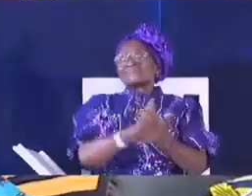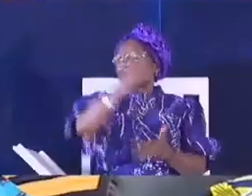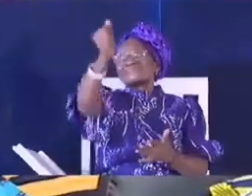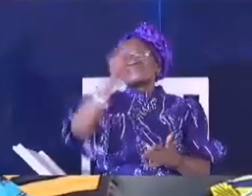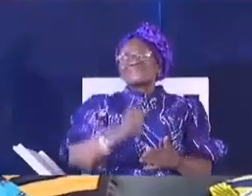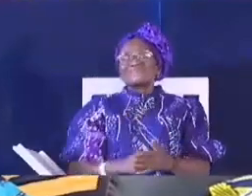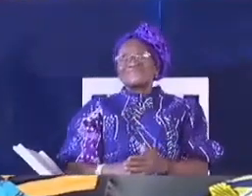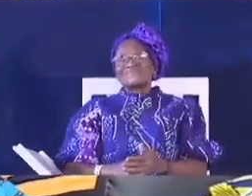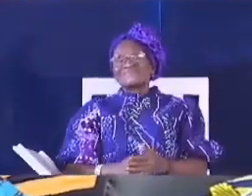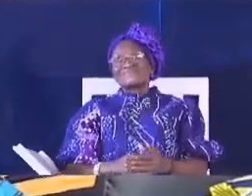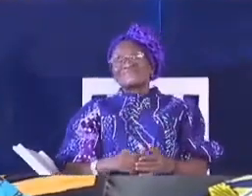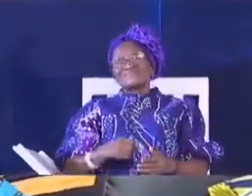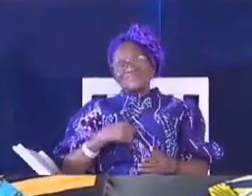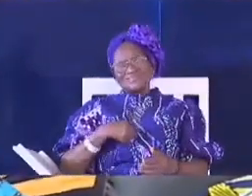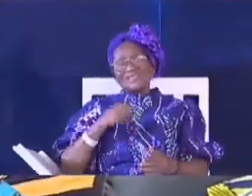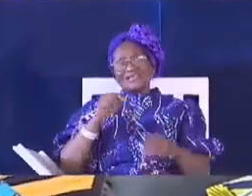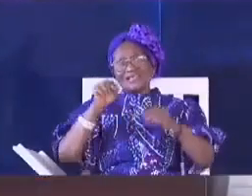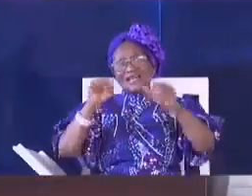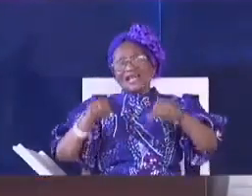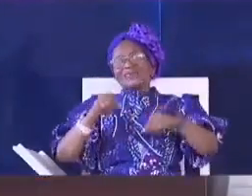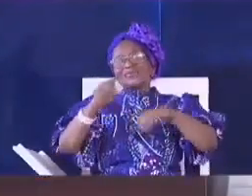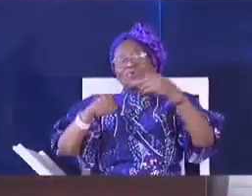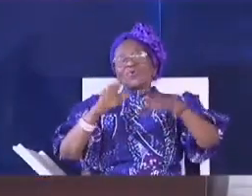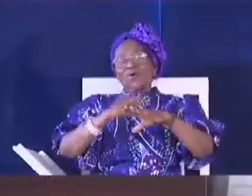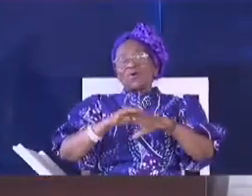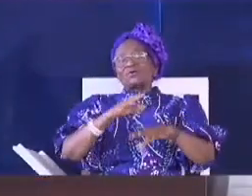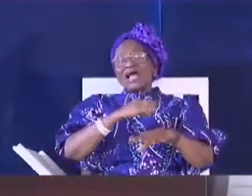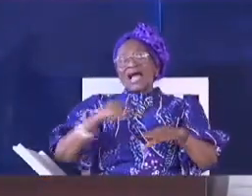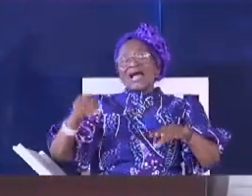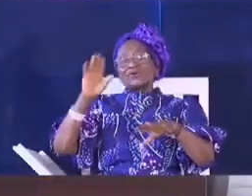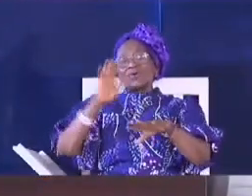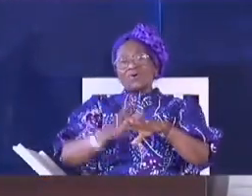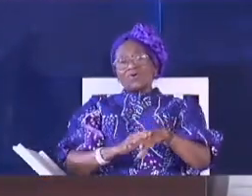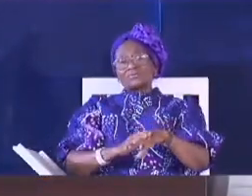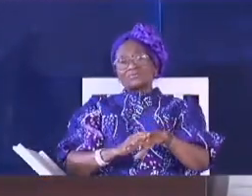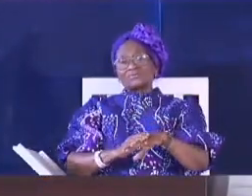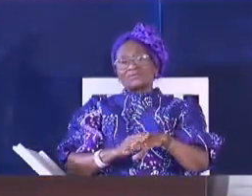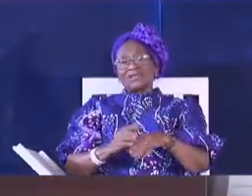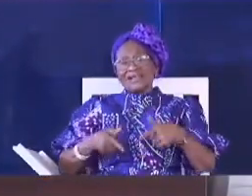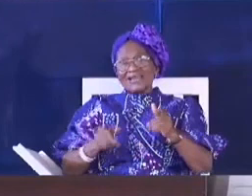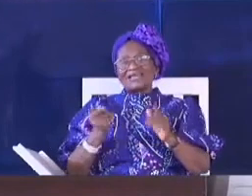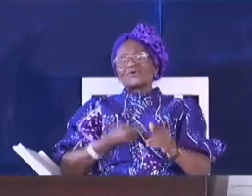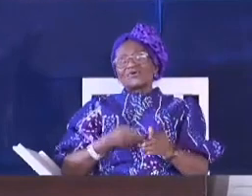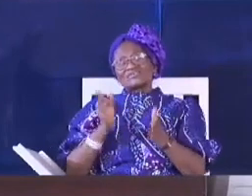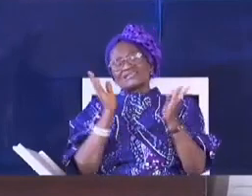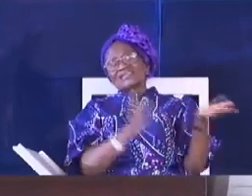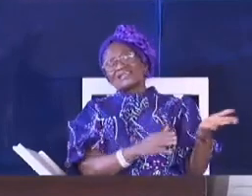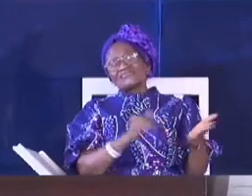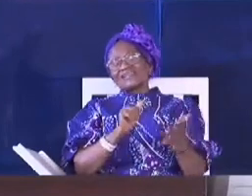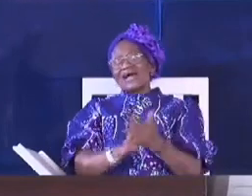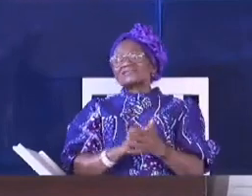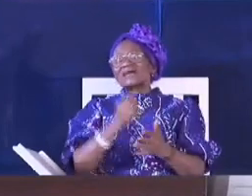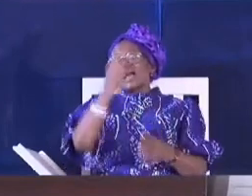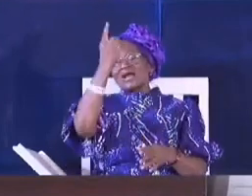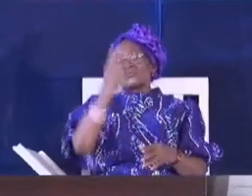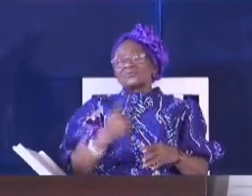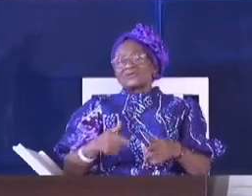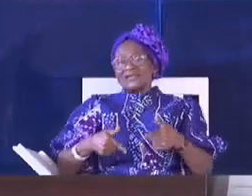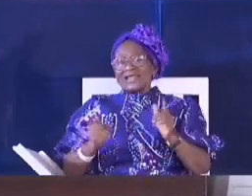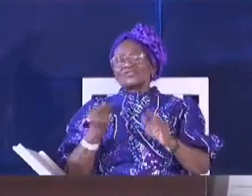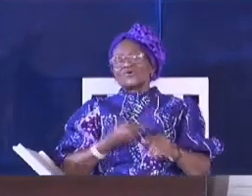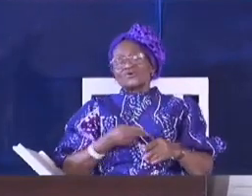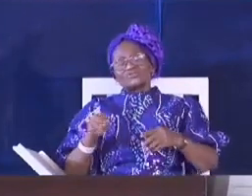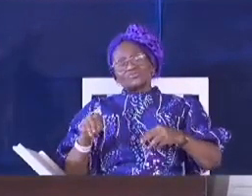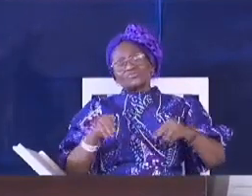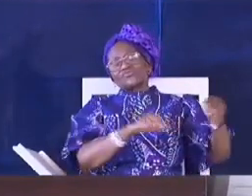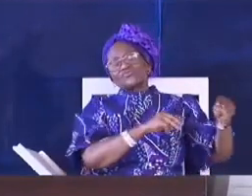I can go on and on from that, but let's leave that alone now. Let's move to another